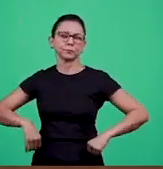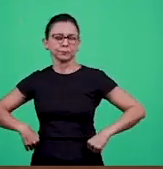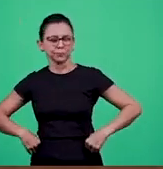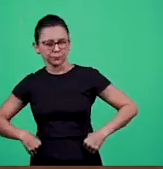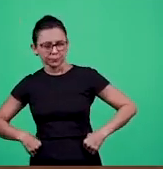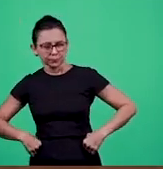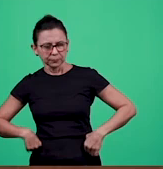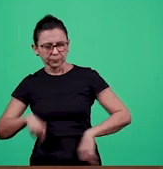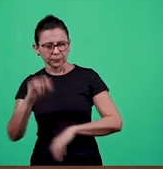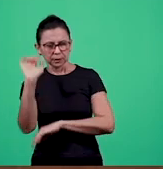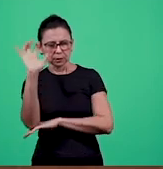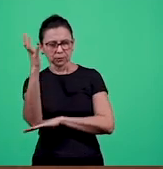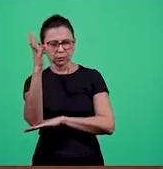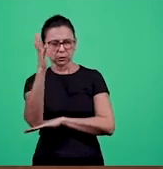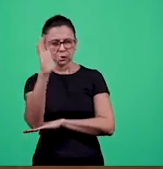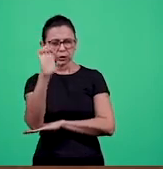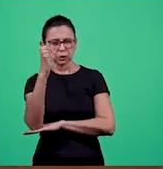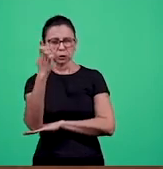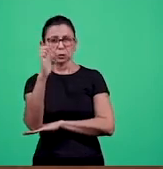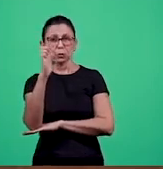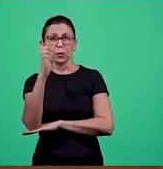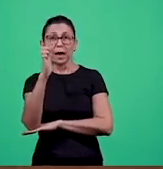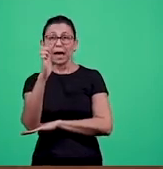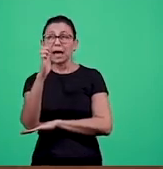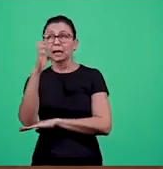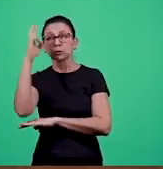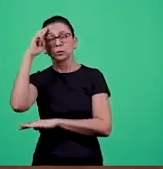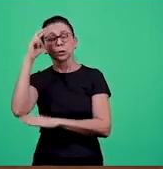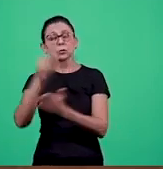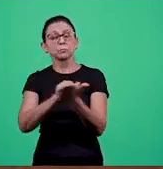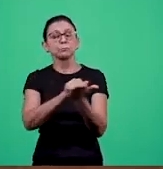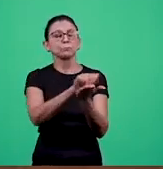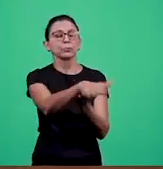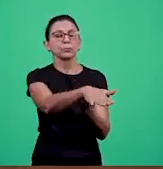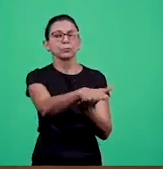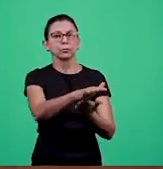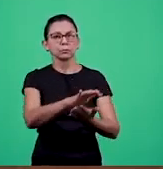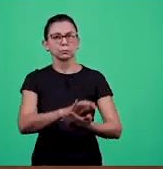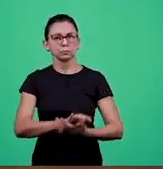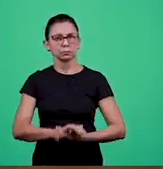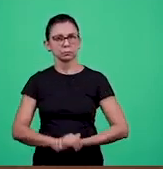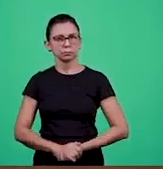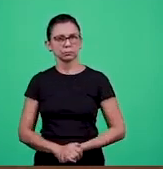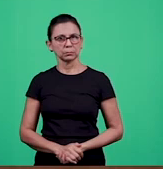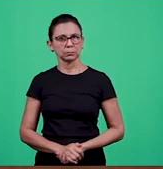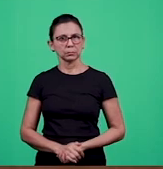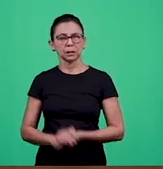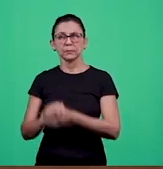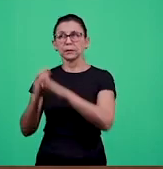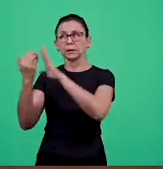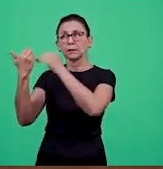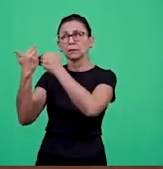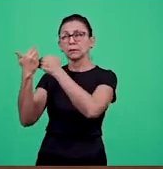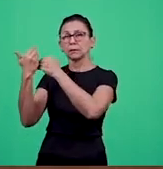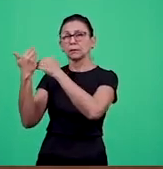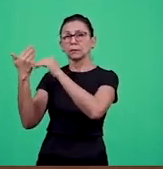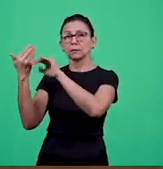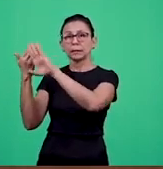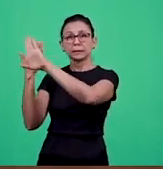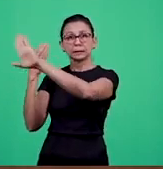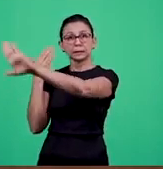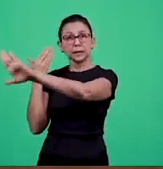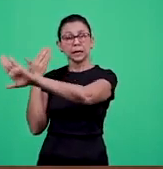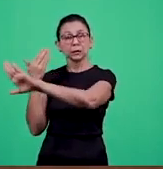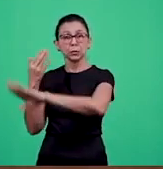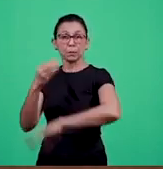Eden. Removing them from the Garden of Eden, they were far from the Lord. And their hearts were dirty with sin.